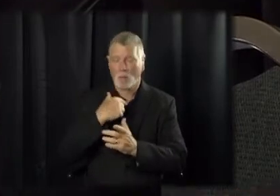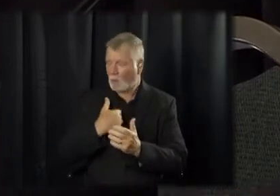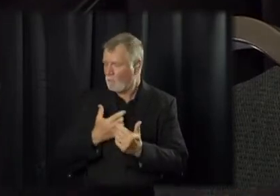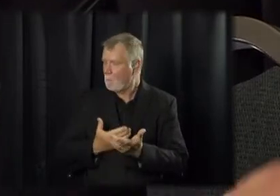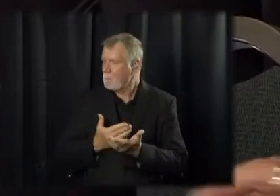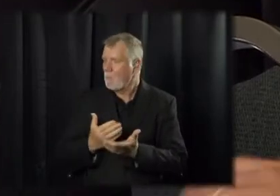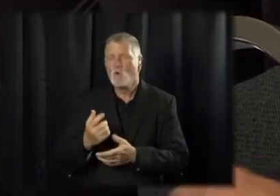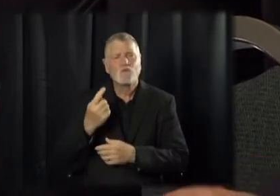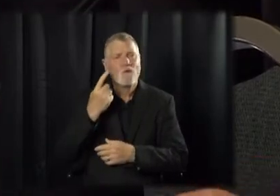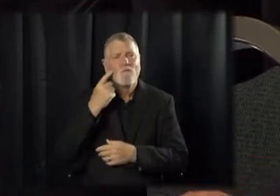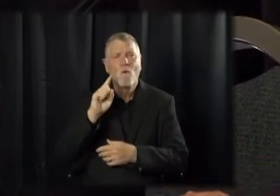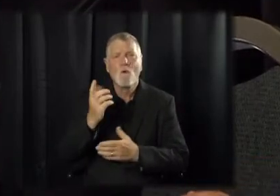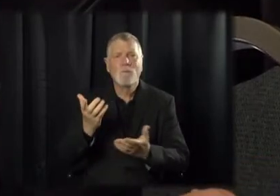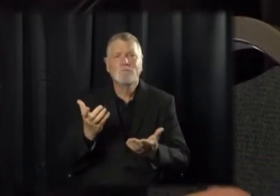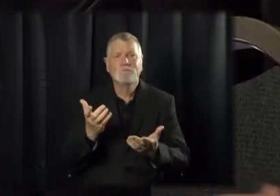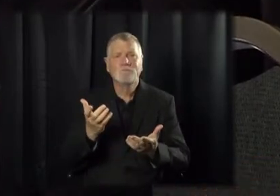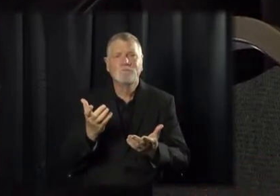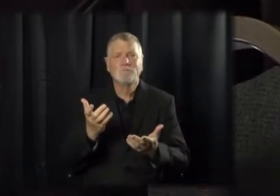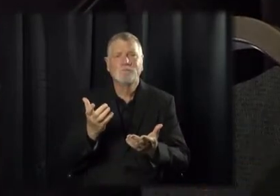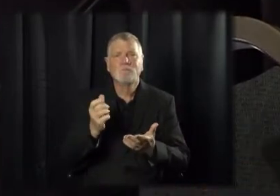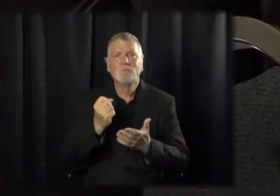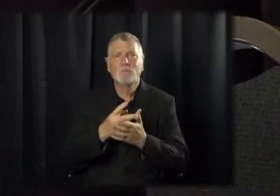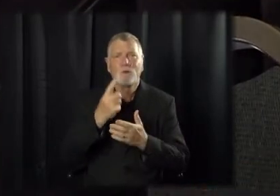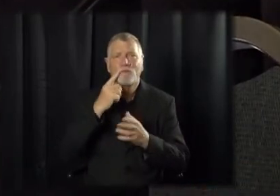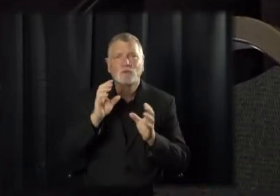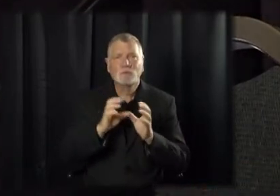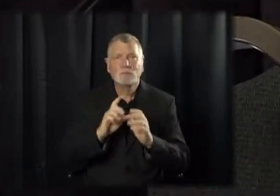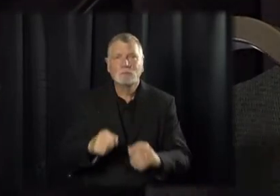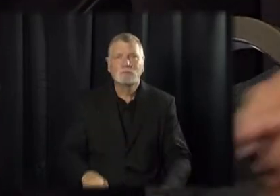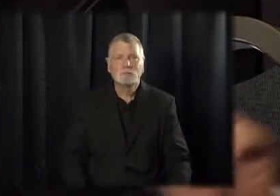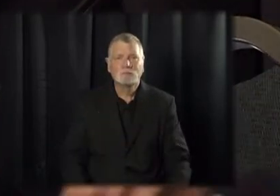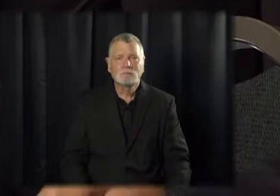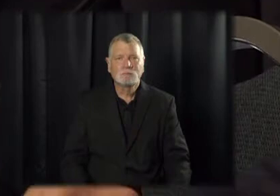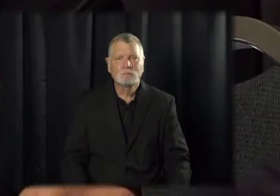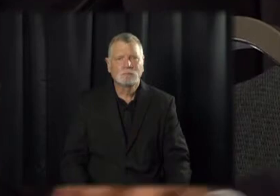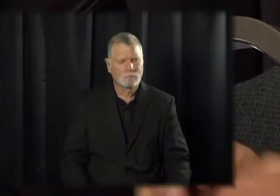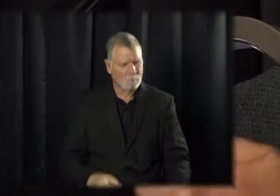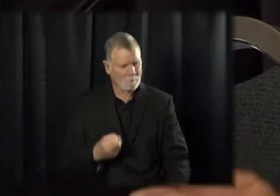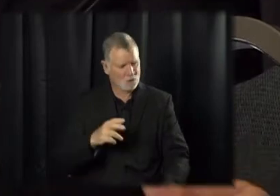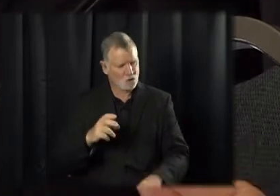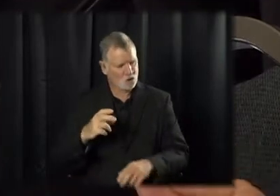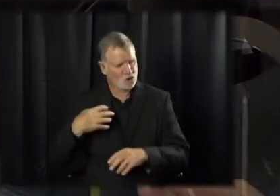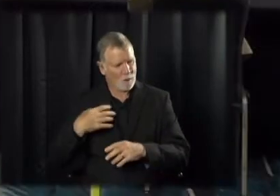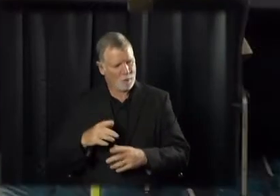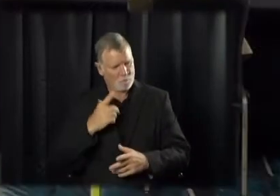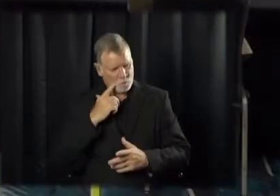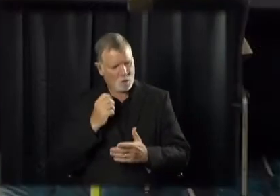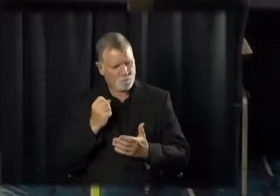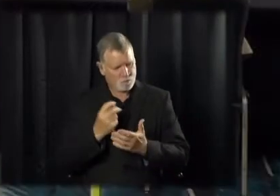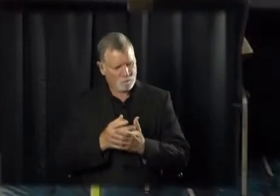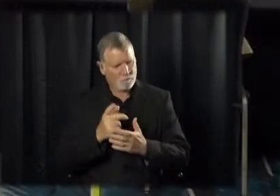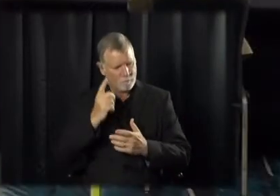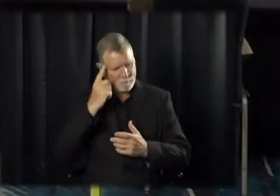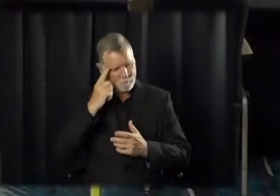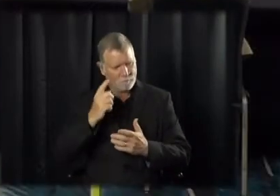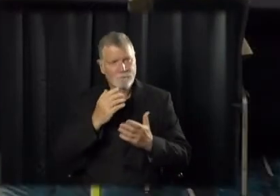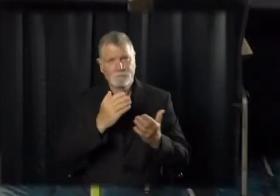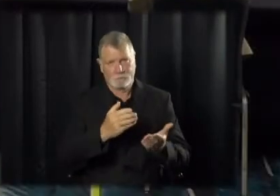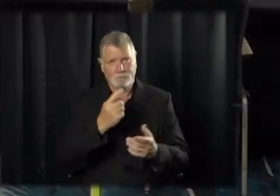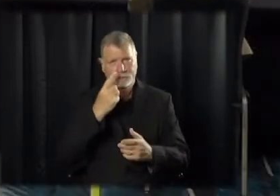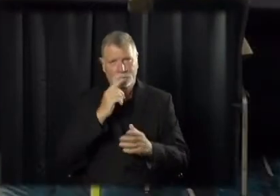motion to approve the certification? Mr. Chairman, I would move that we approve the certification of the University of